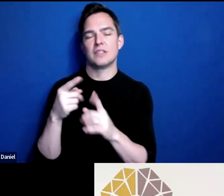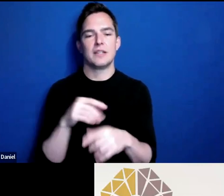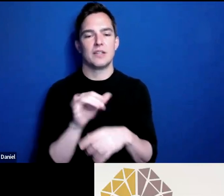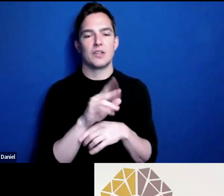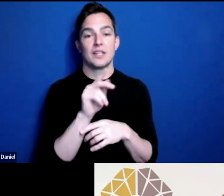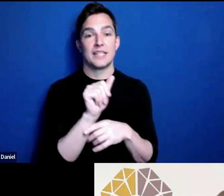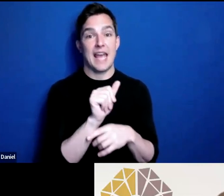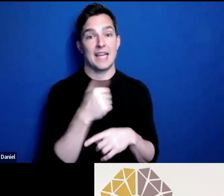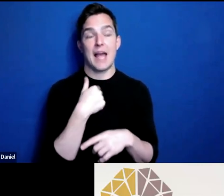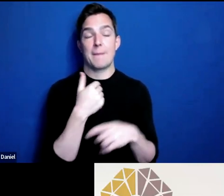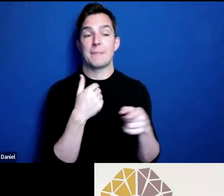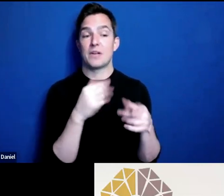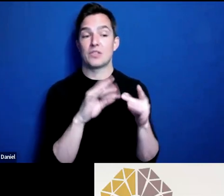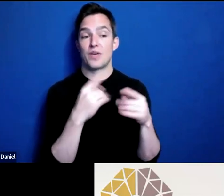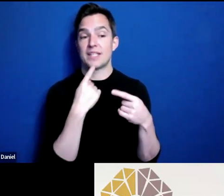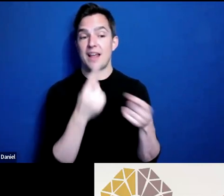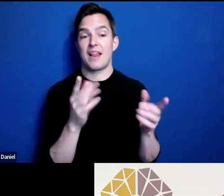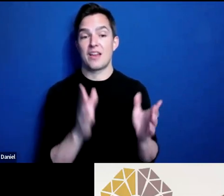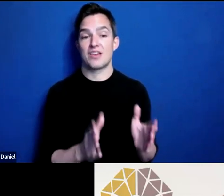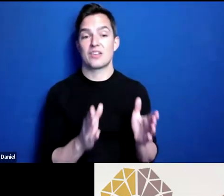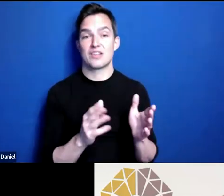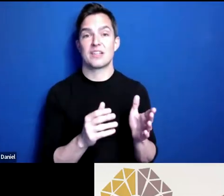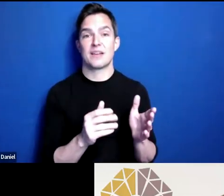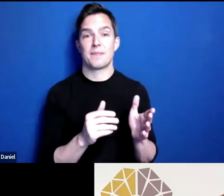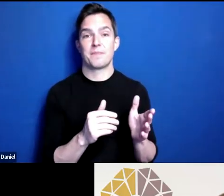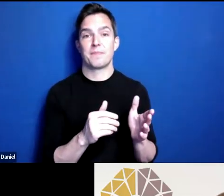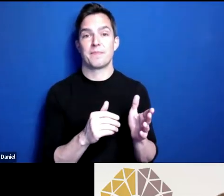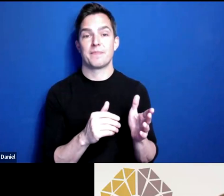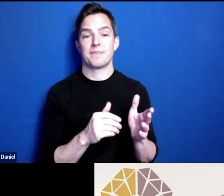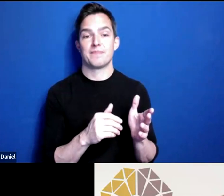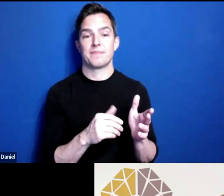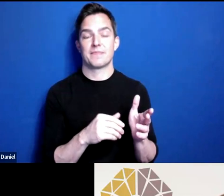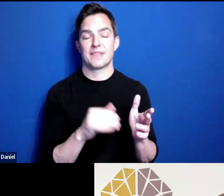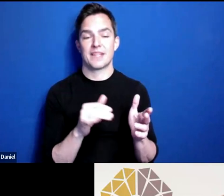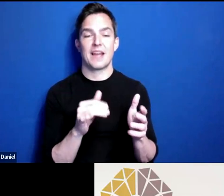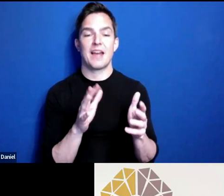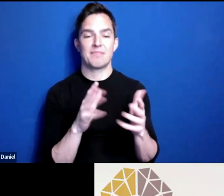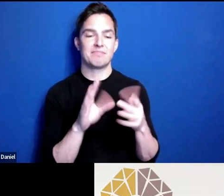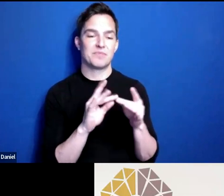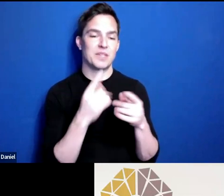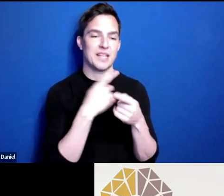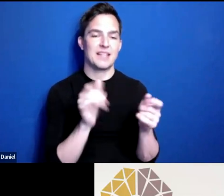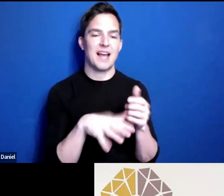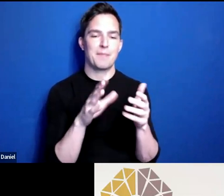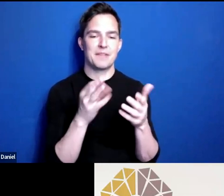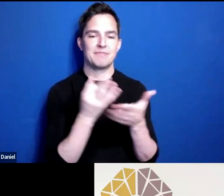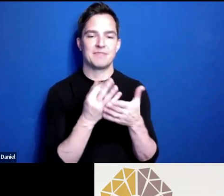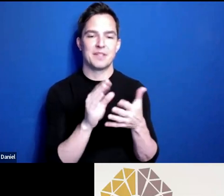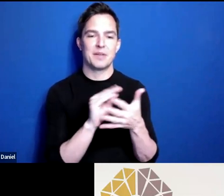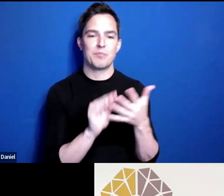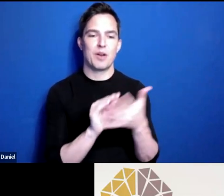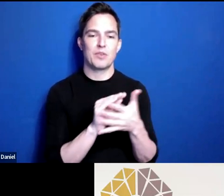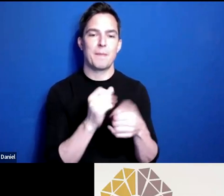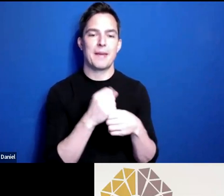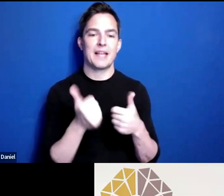I am a storyteller, and that's how I've been able to financially prioritize that and make a living out